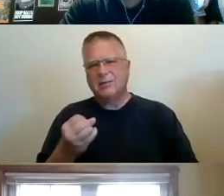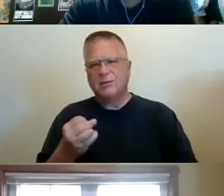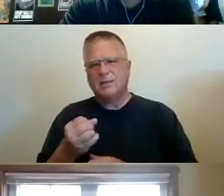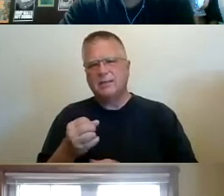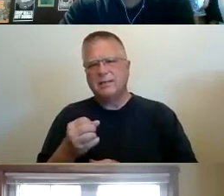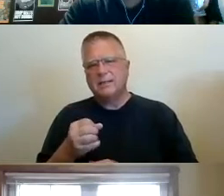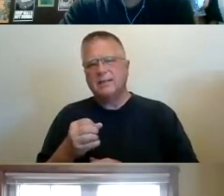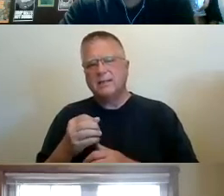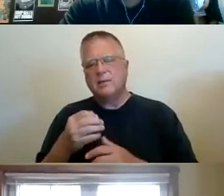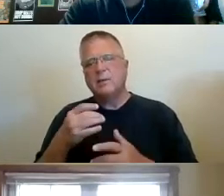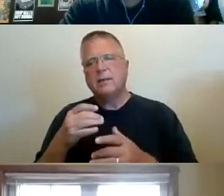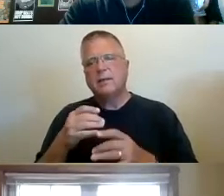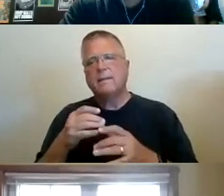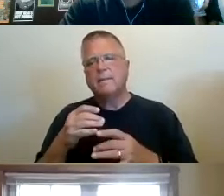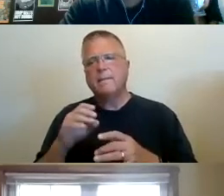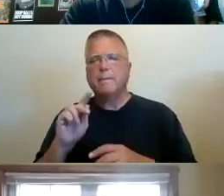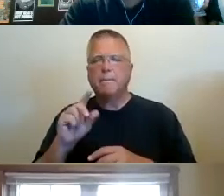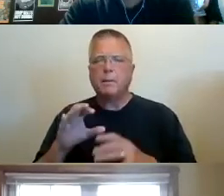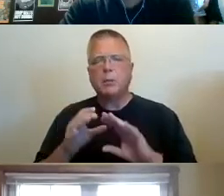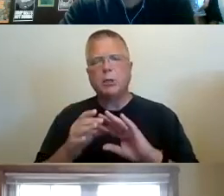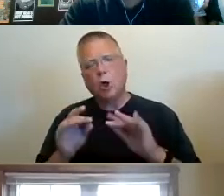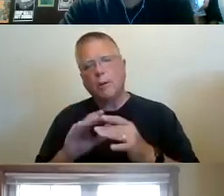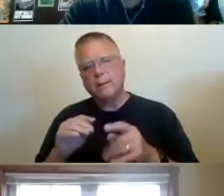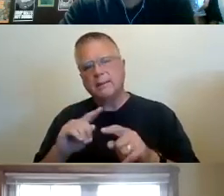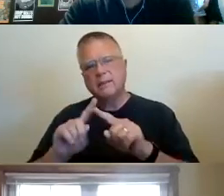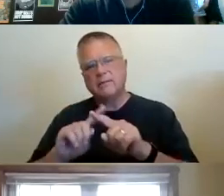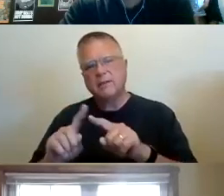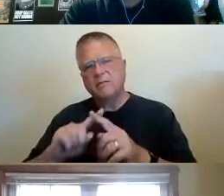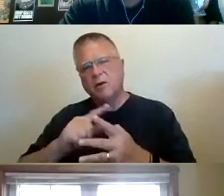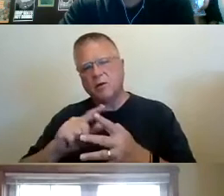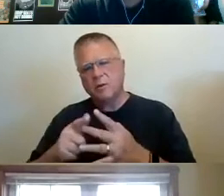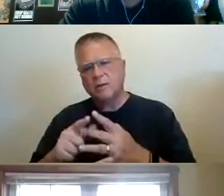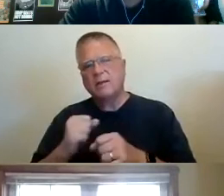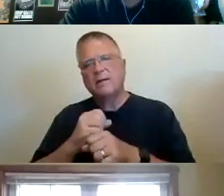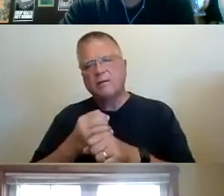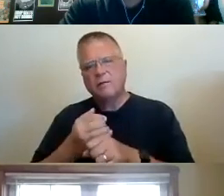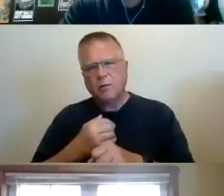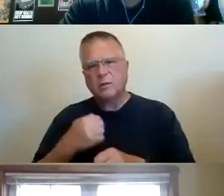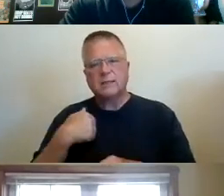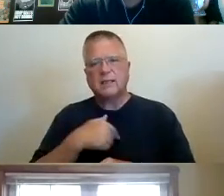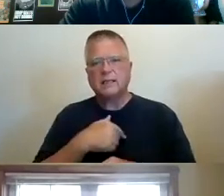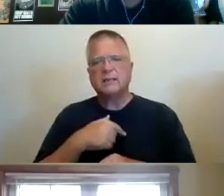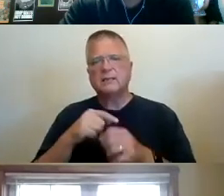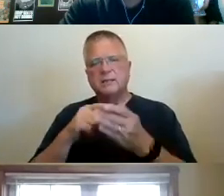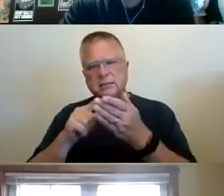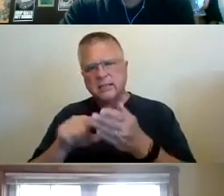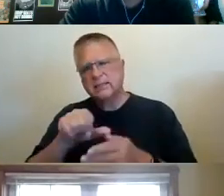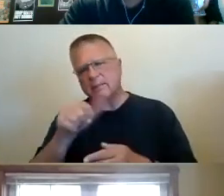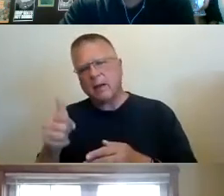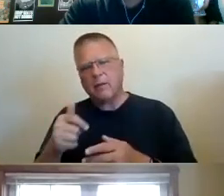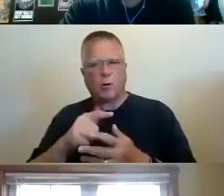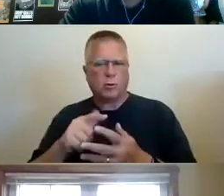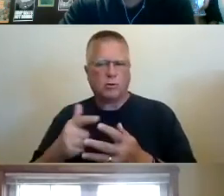public comment about a number of different alternatives that made us revisit those alternatives. The two alternatives that